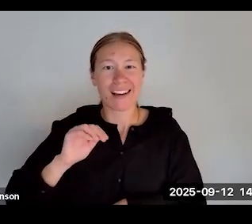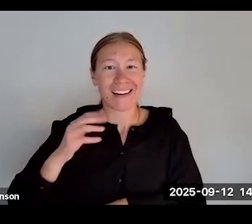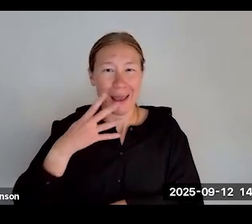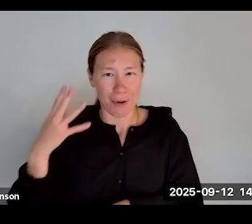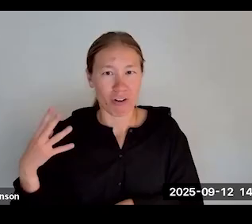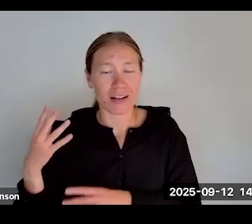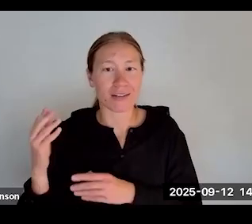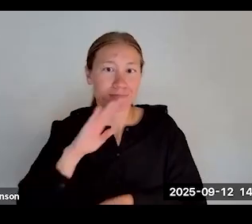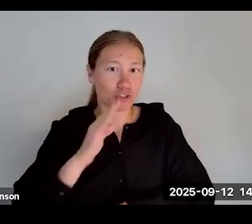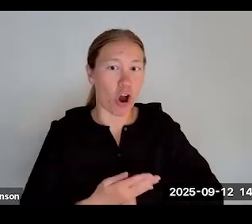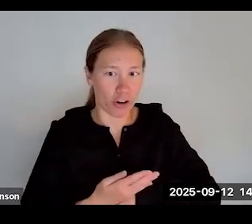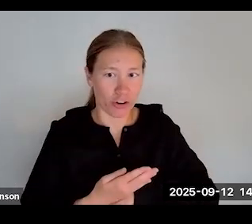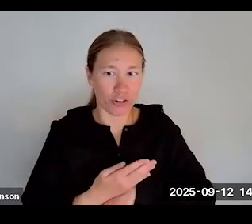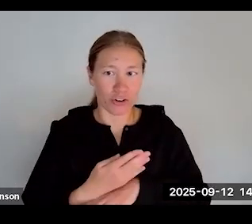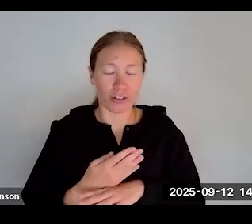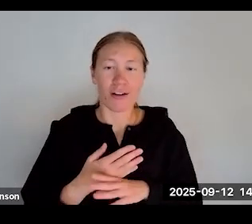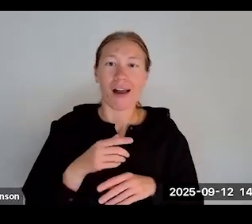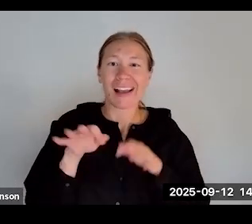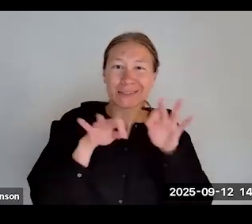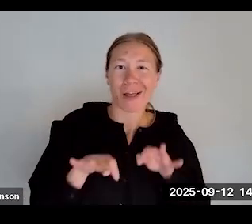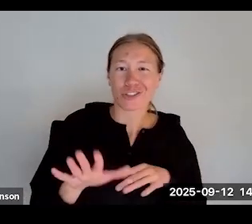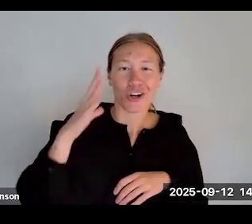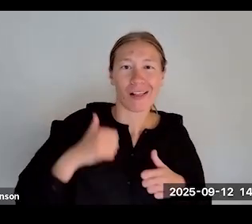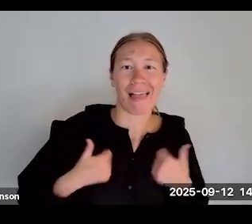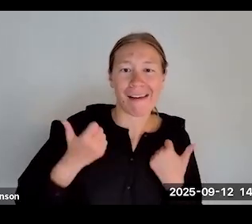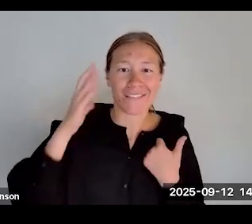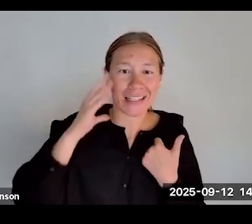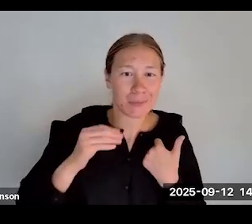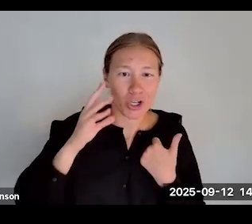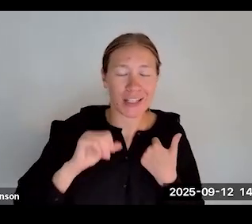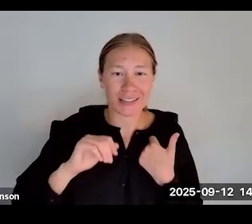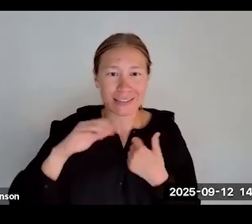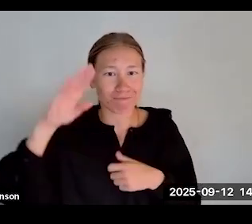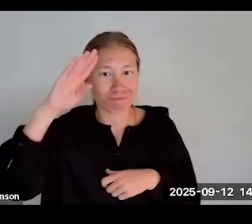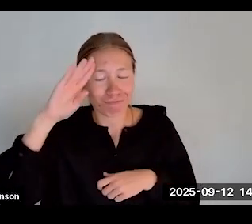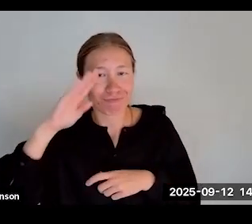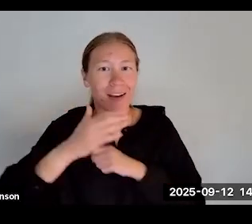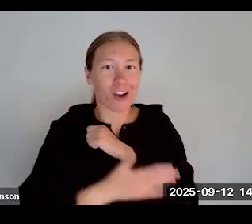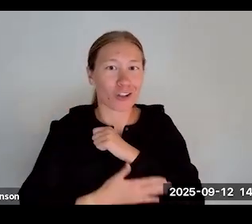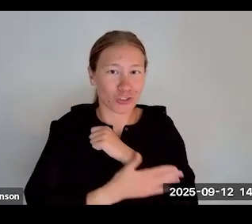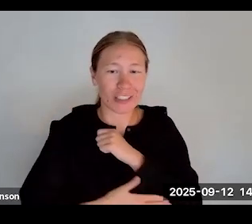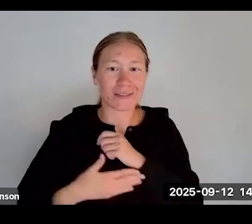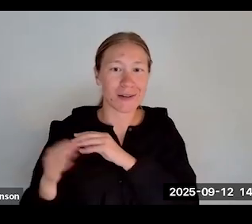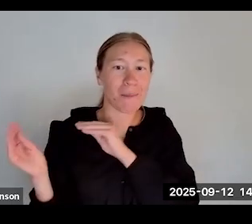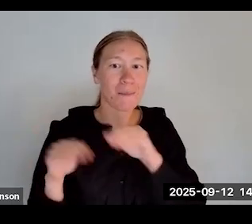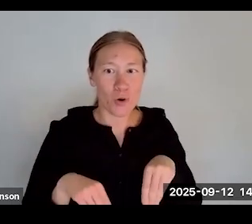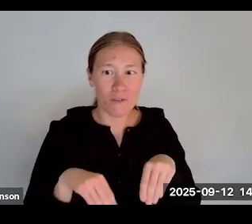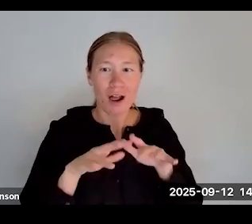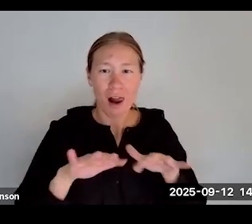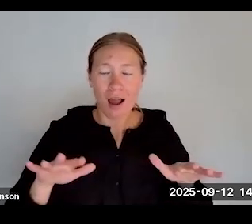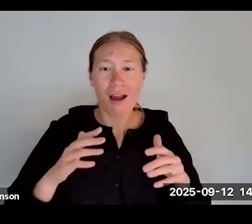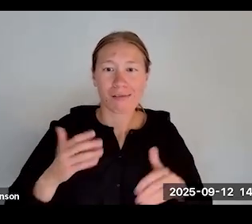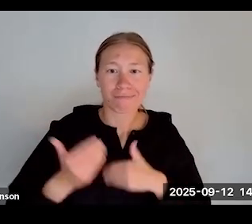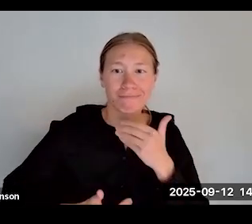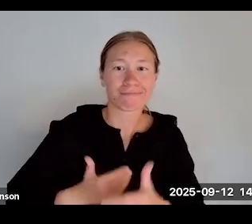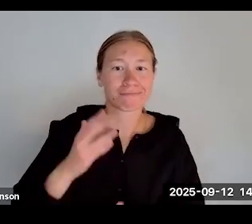person, and overcoming barriers to become the first deafblind graduate of Harvard Law. This book highlights her